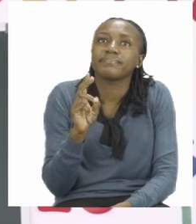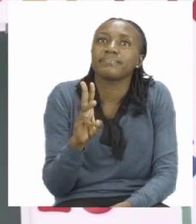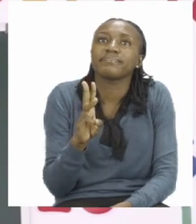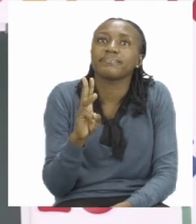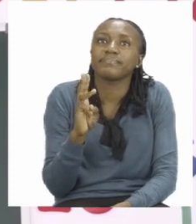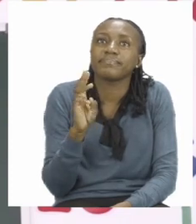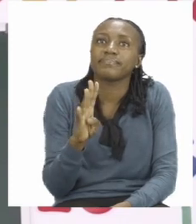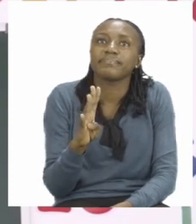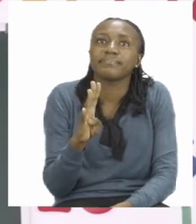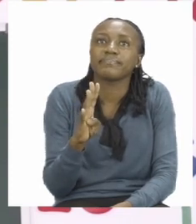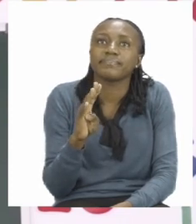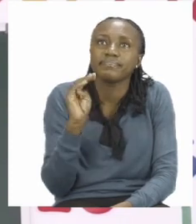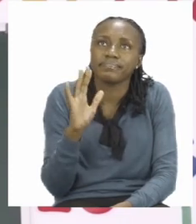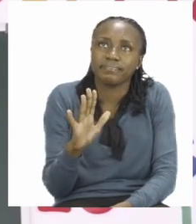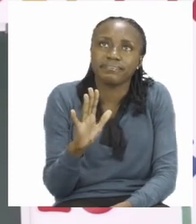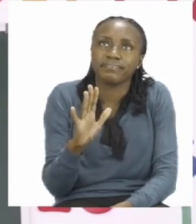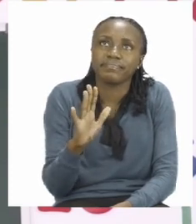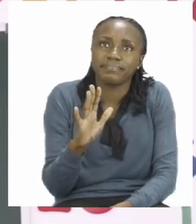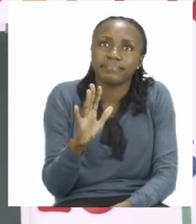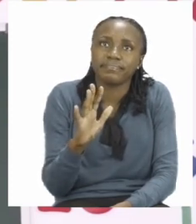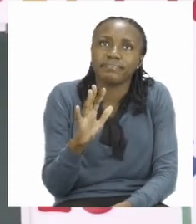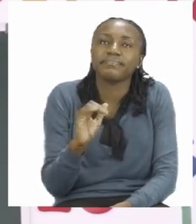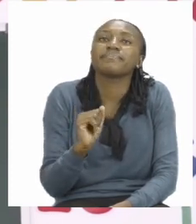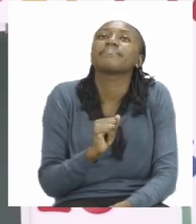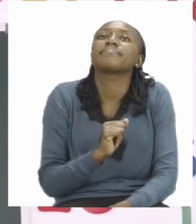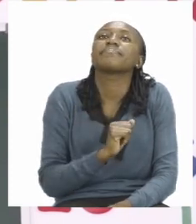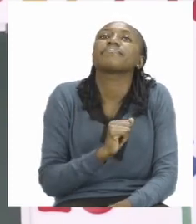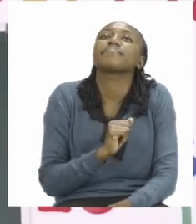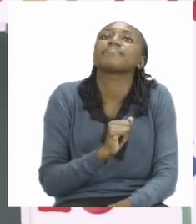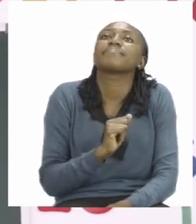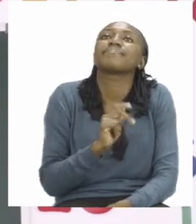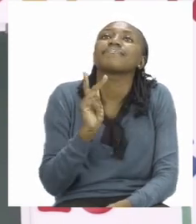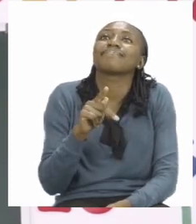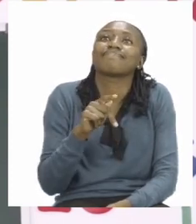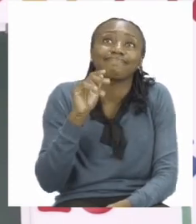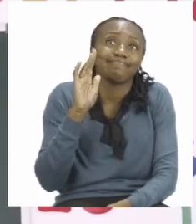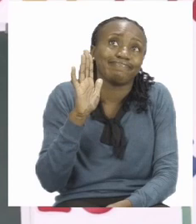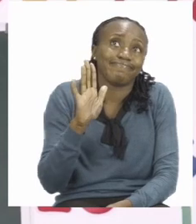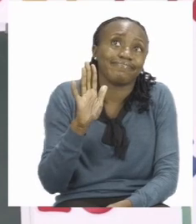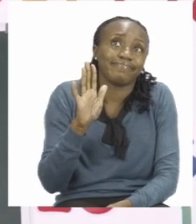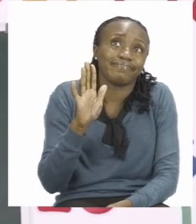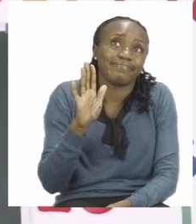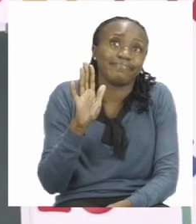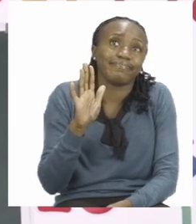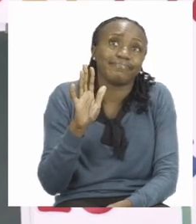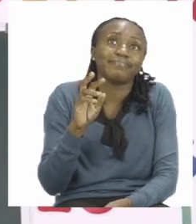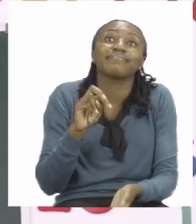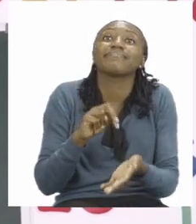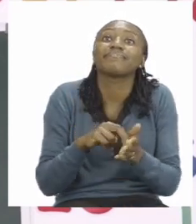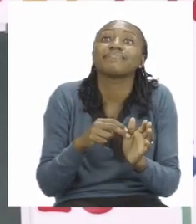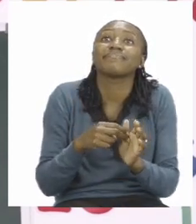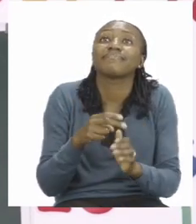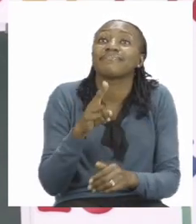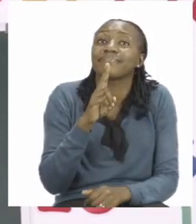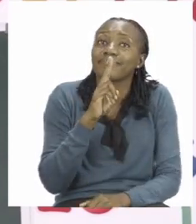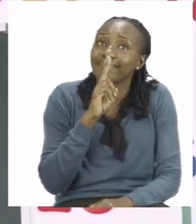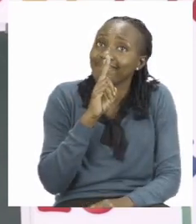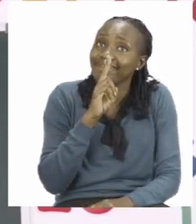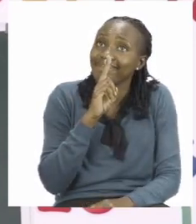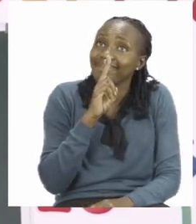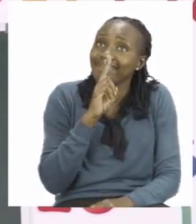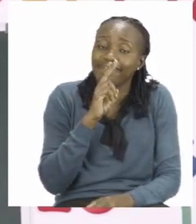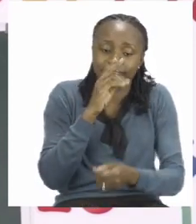2, 3, 4, 5. We also have 5. So that means our answer when we